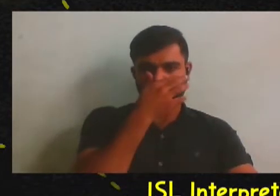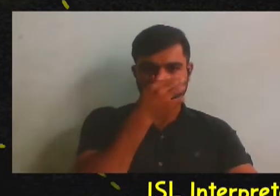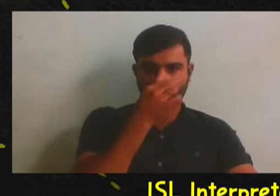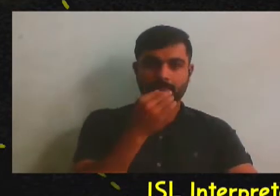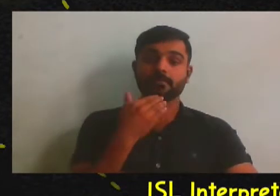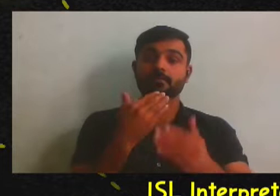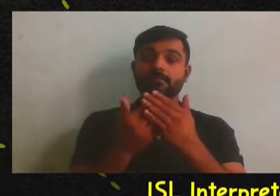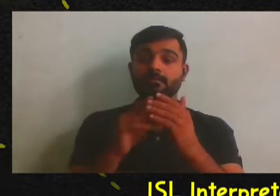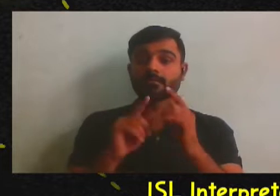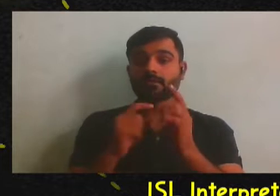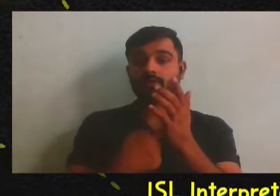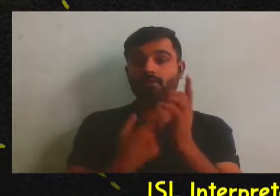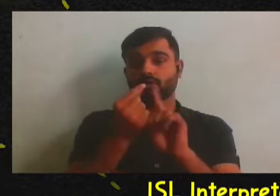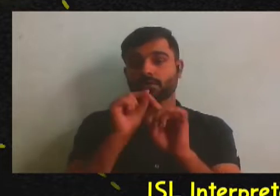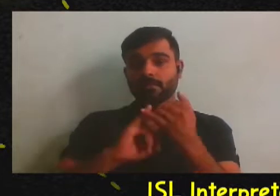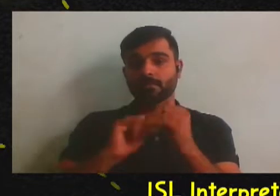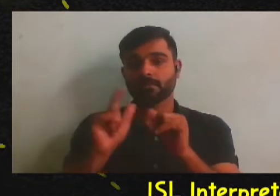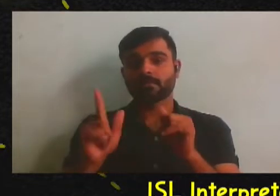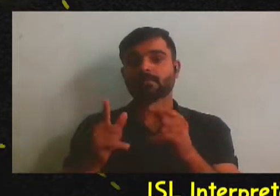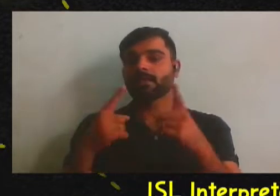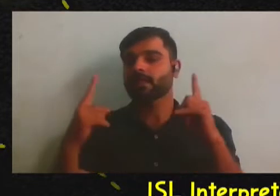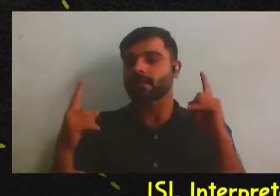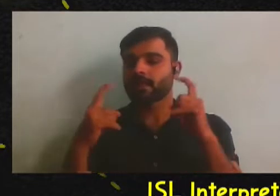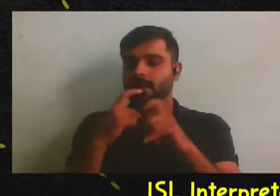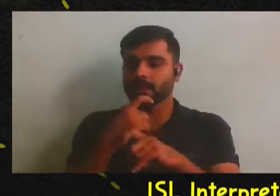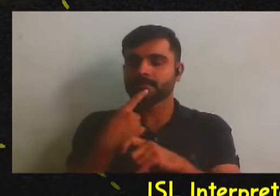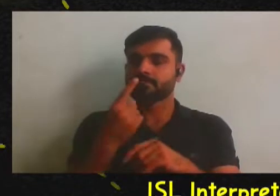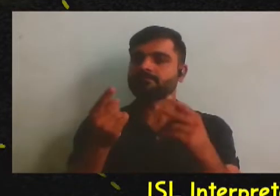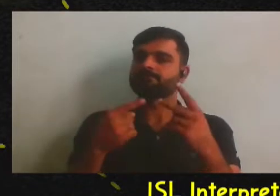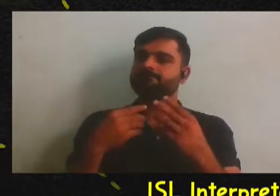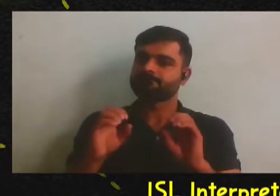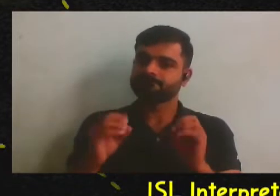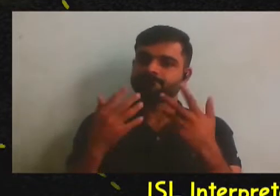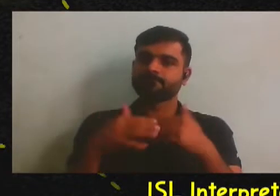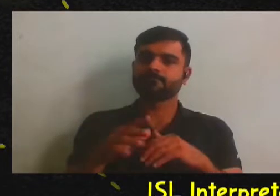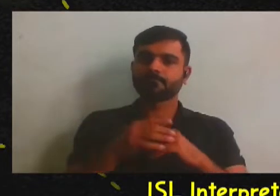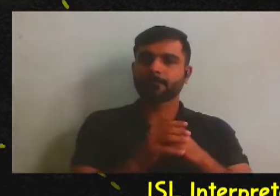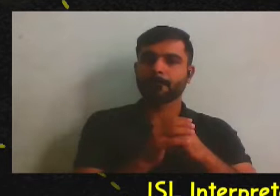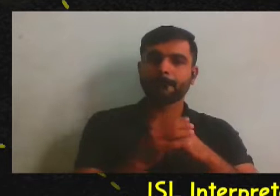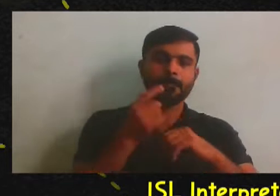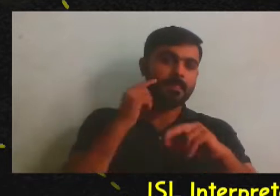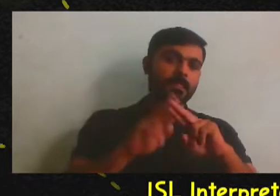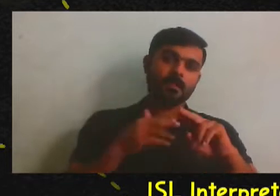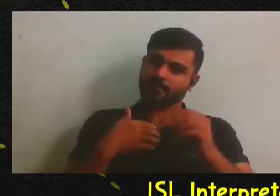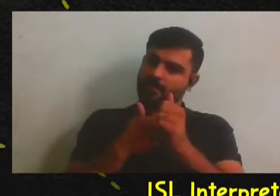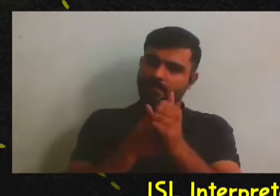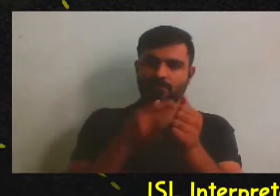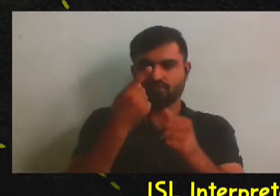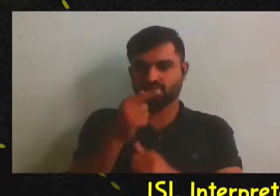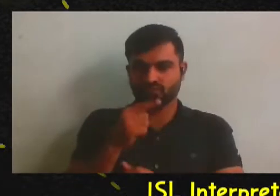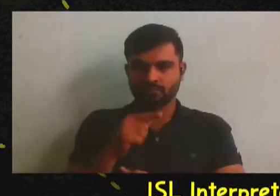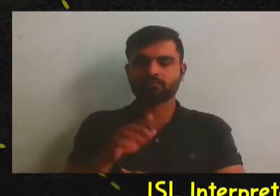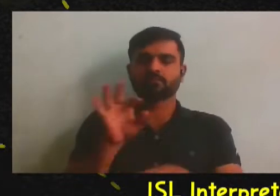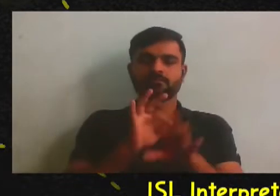Thank you, Rupsa. And it's quite a complex terrain that you're charting out, because if I follow it correctly,